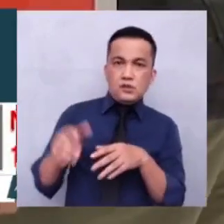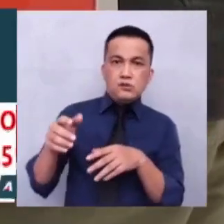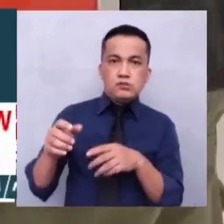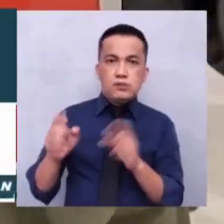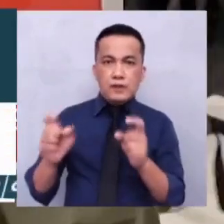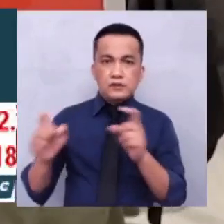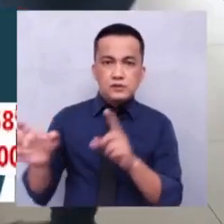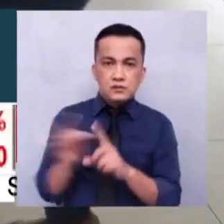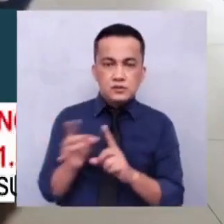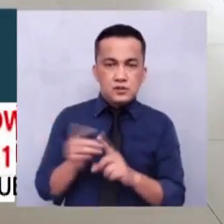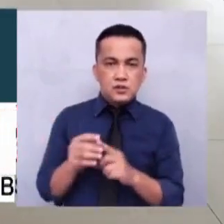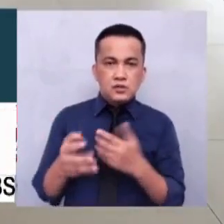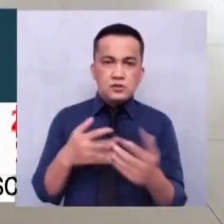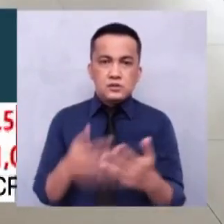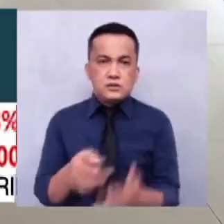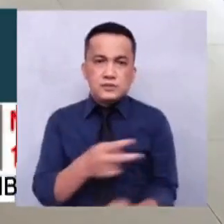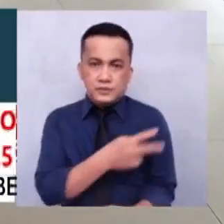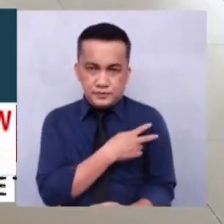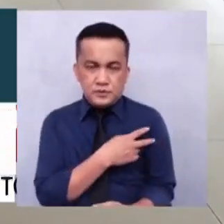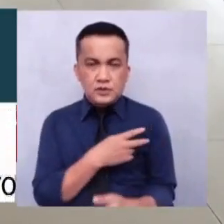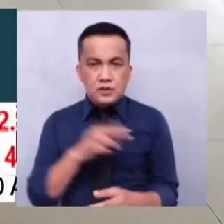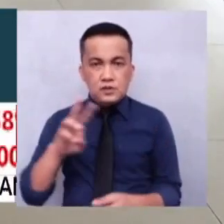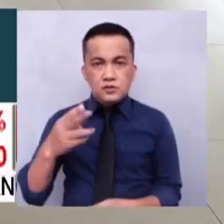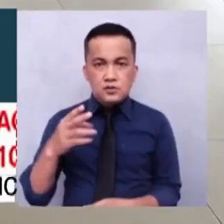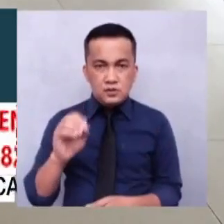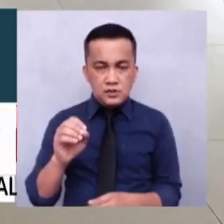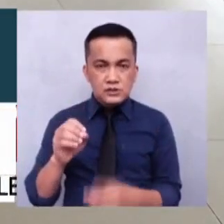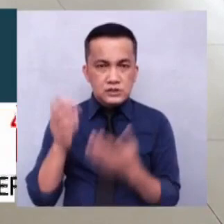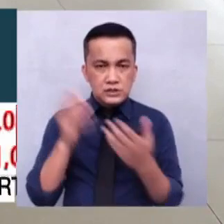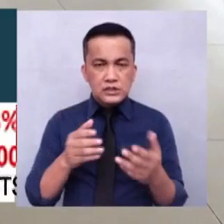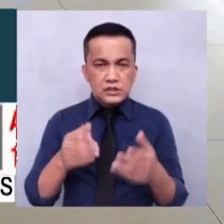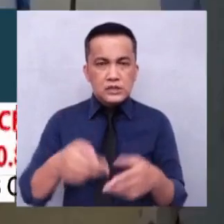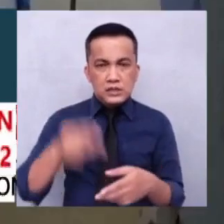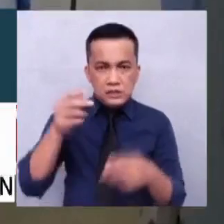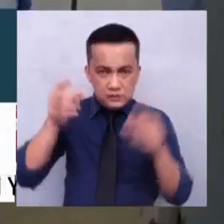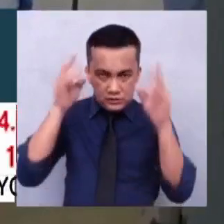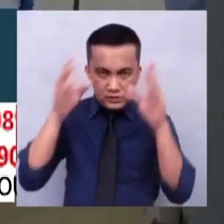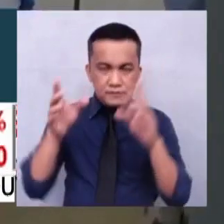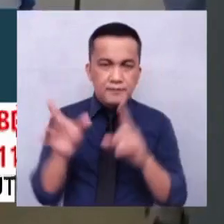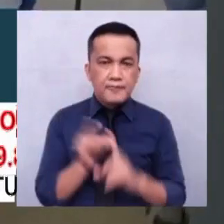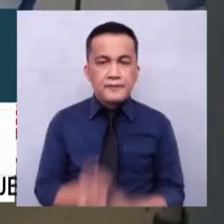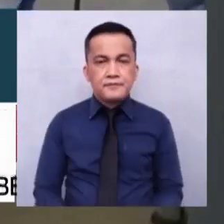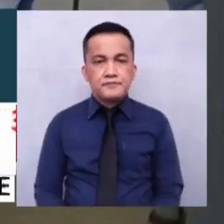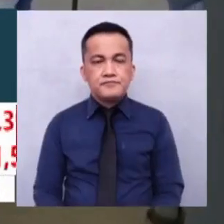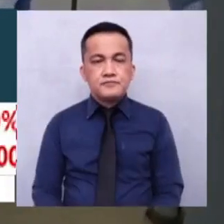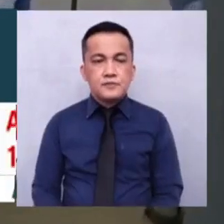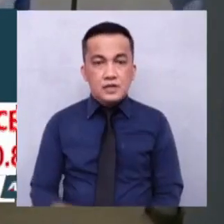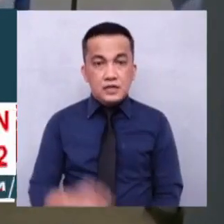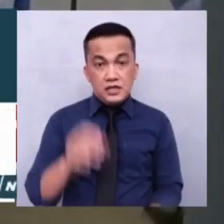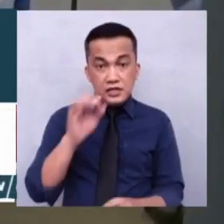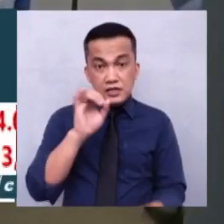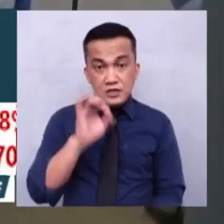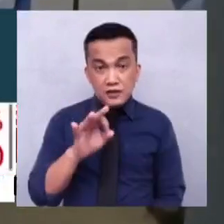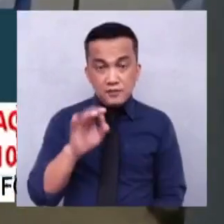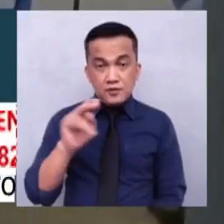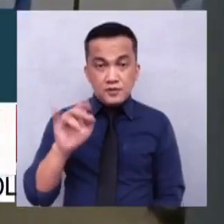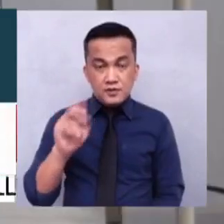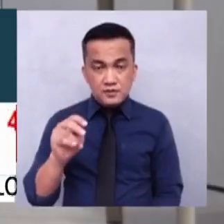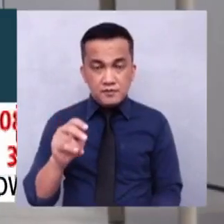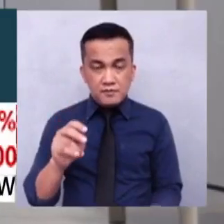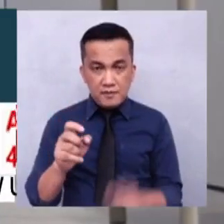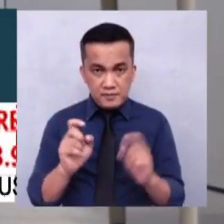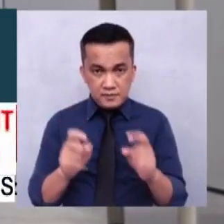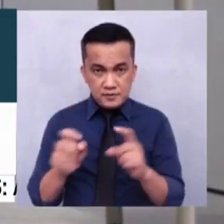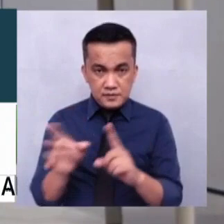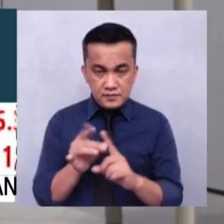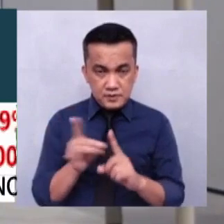and the World Health Organization saying it carries a high risk of infection. If Omicron proves to be more transmissible than the Delta